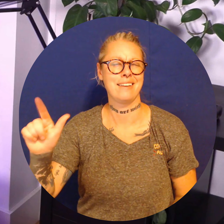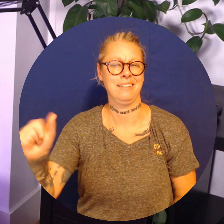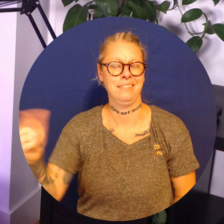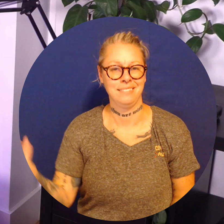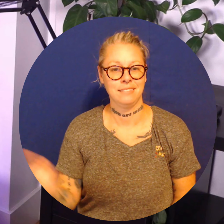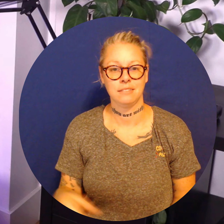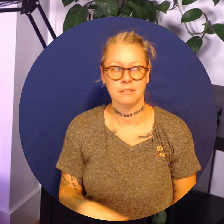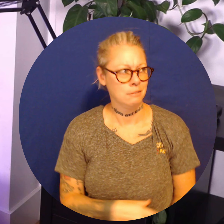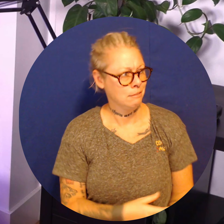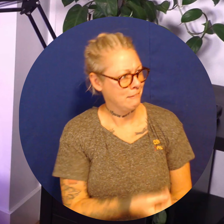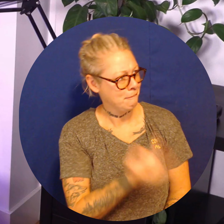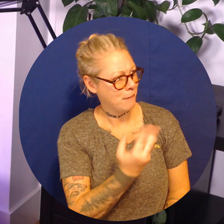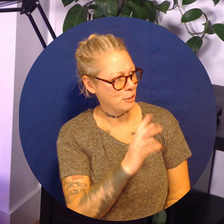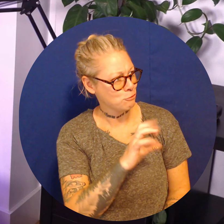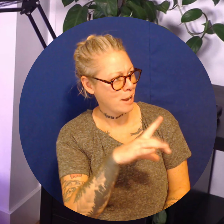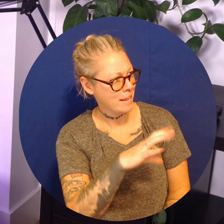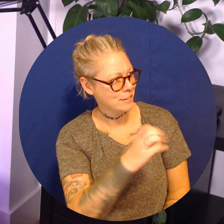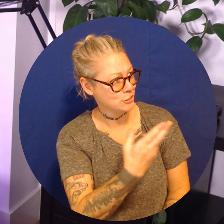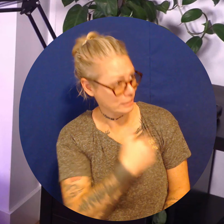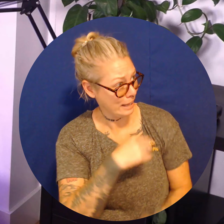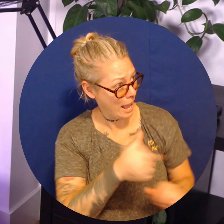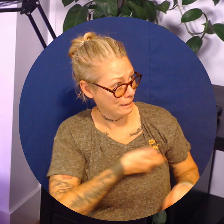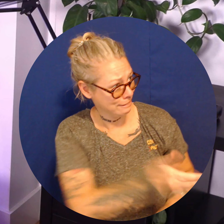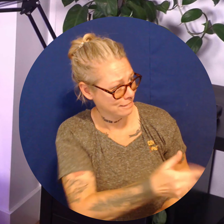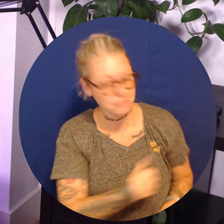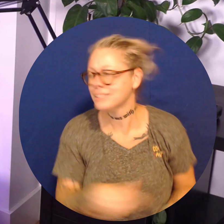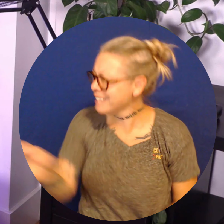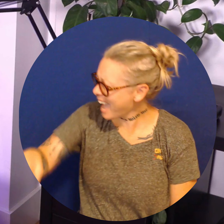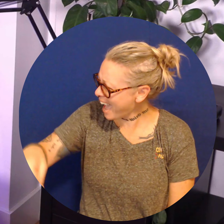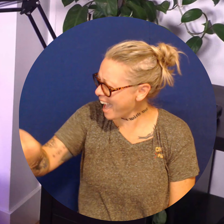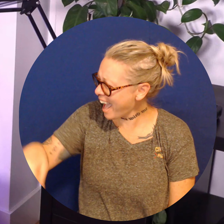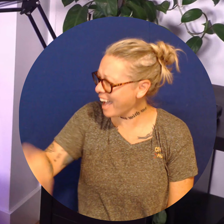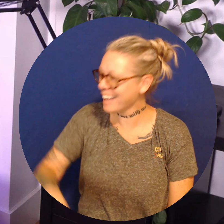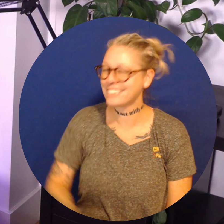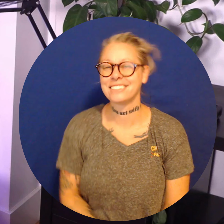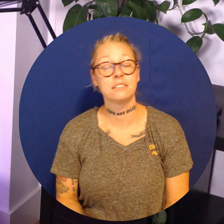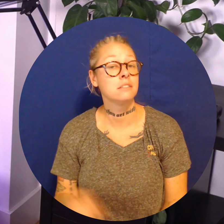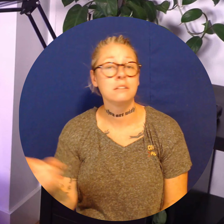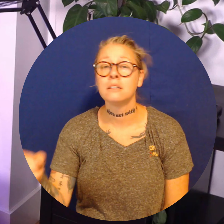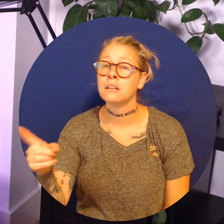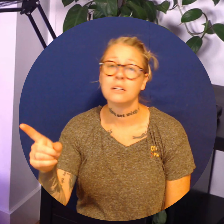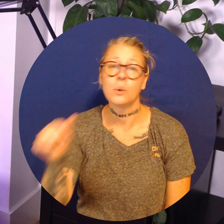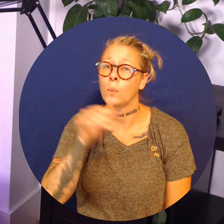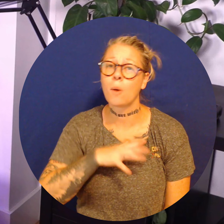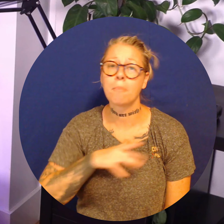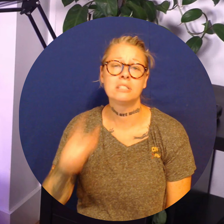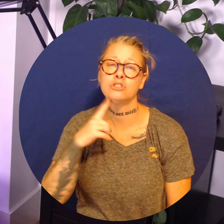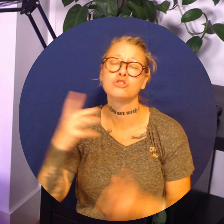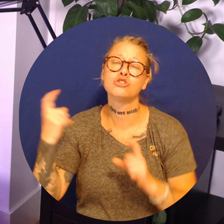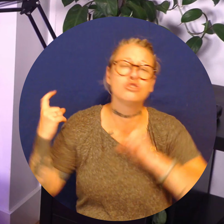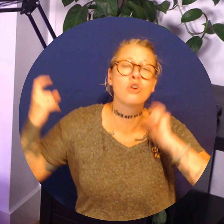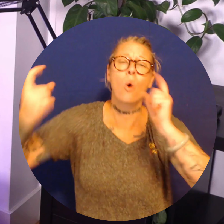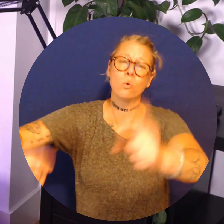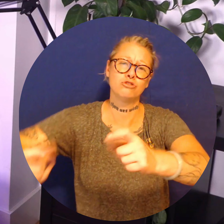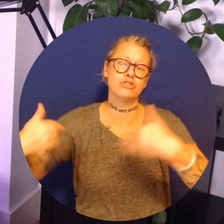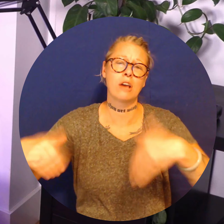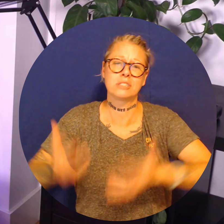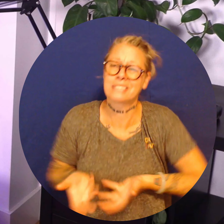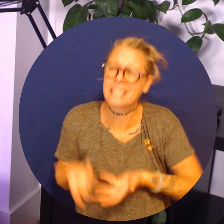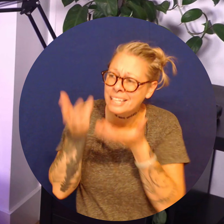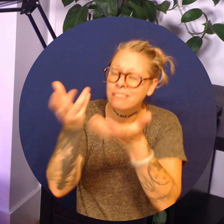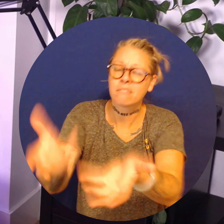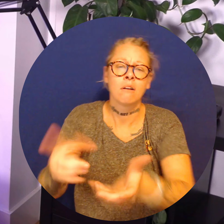i can imagine yeah it's a ranch it's a ranch and i come yes you can come like she and she is she's just as generous as